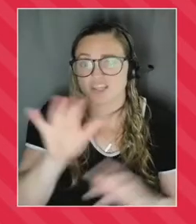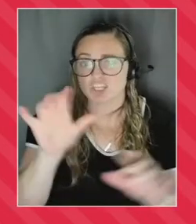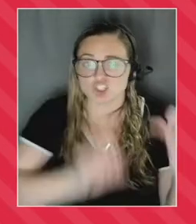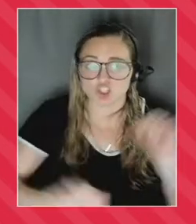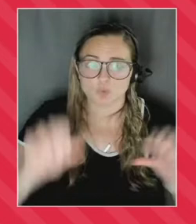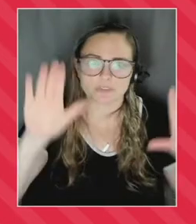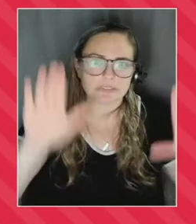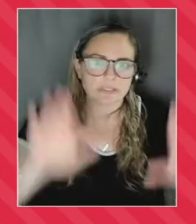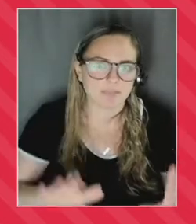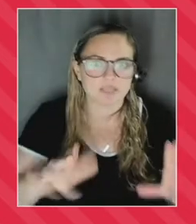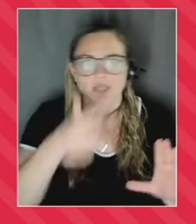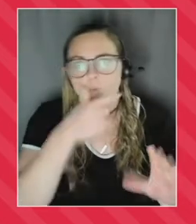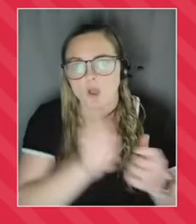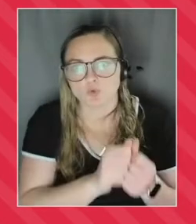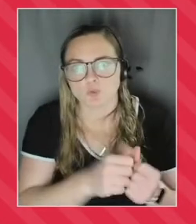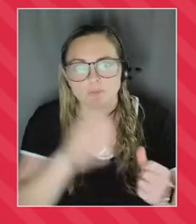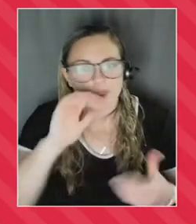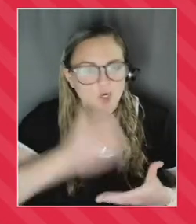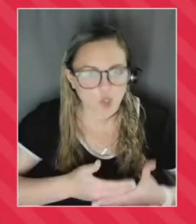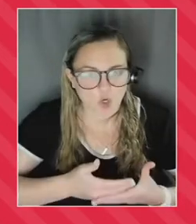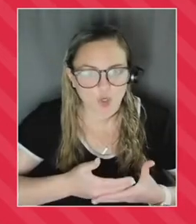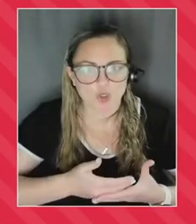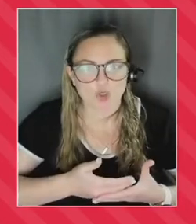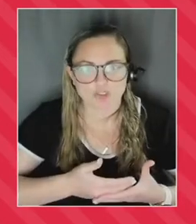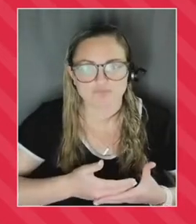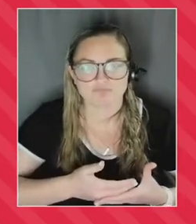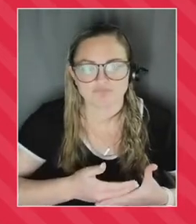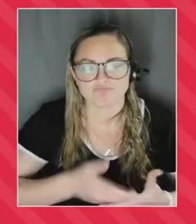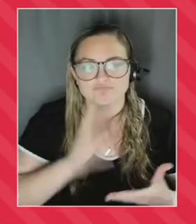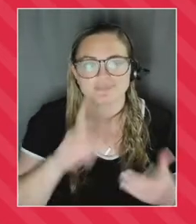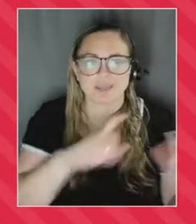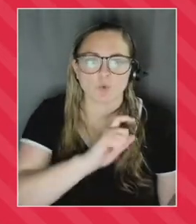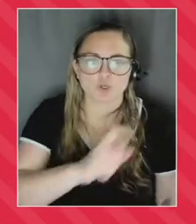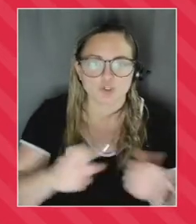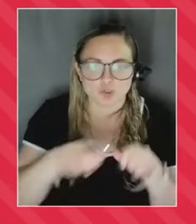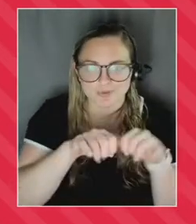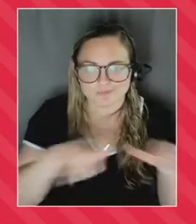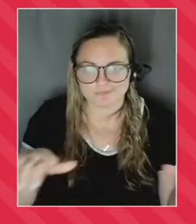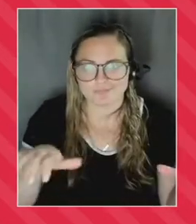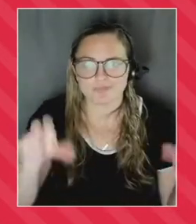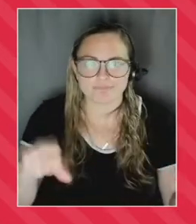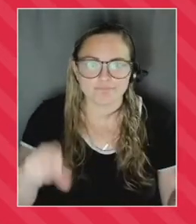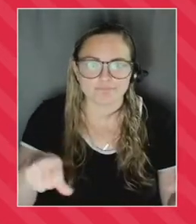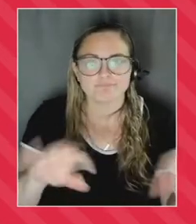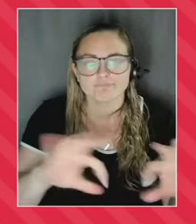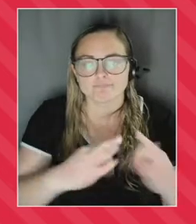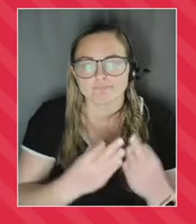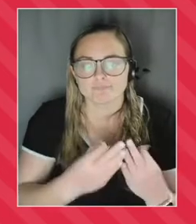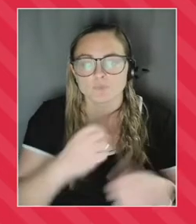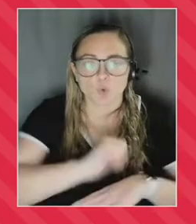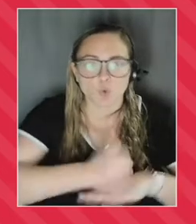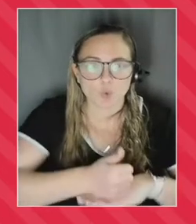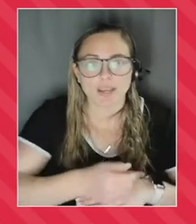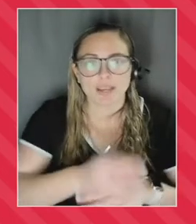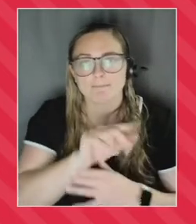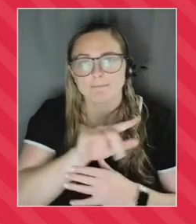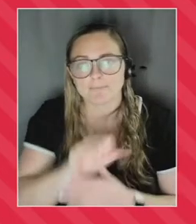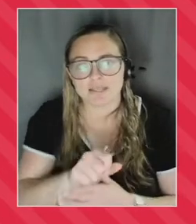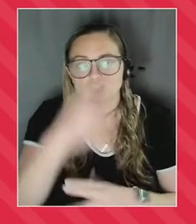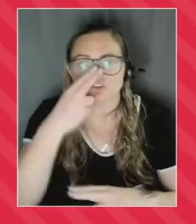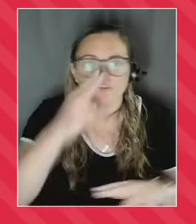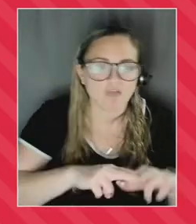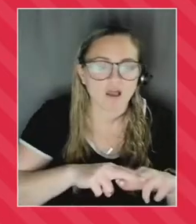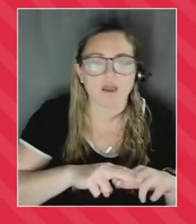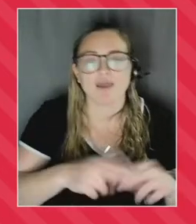it with my daughters. But these meal kits were distributed and they enabled families to create meals that are fun,